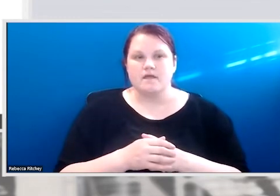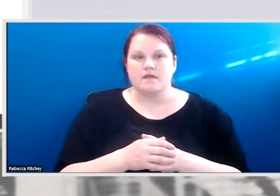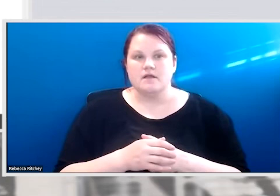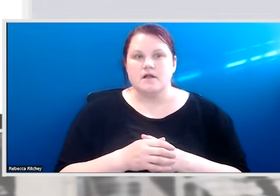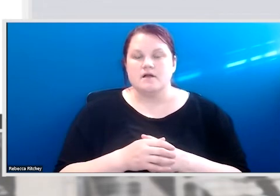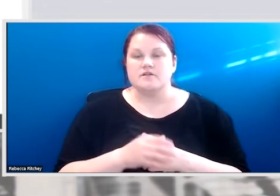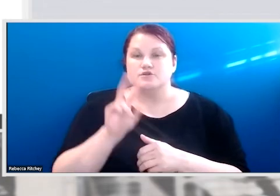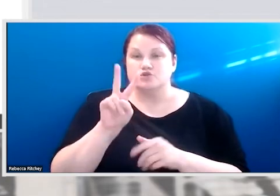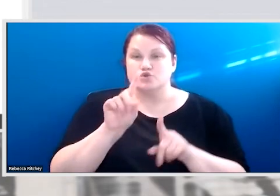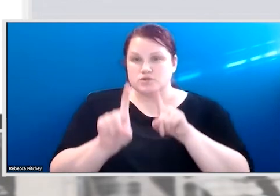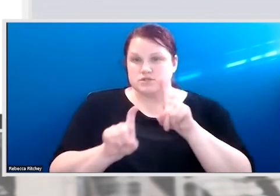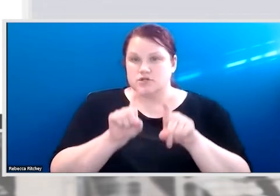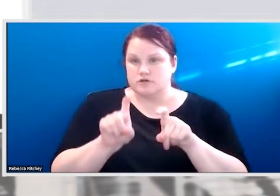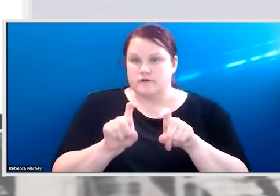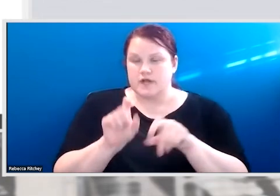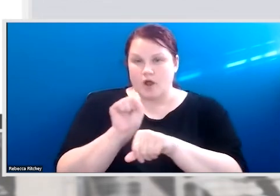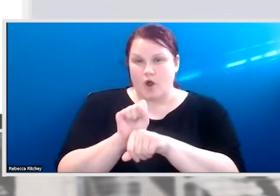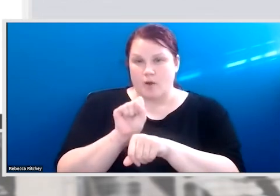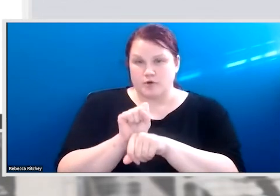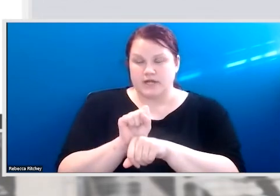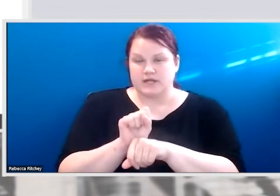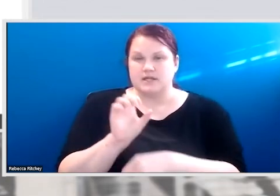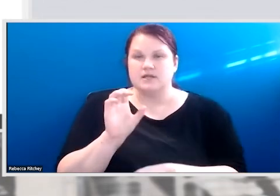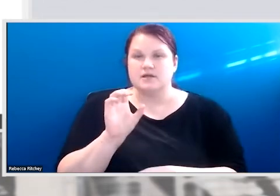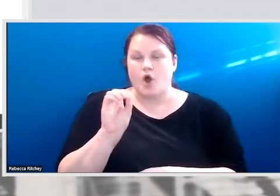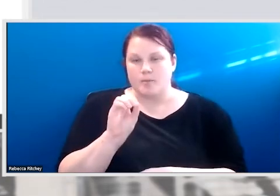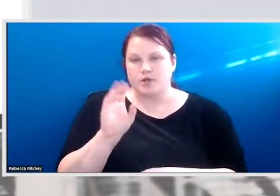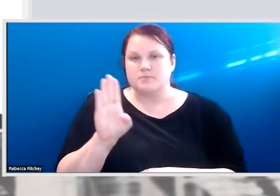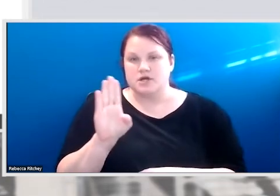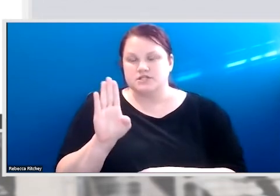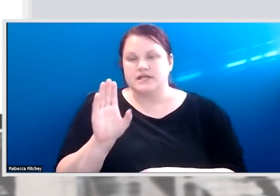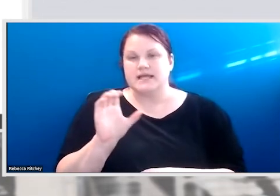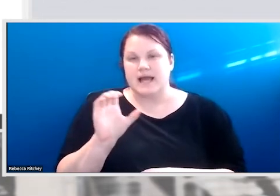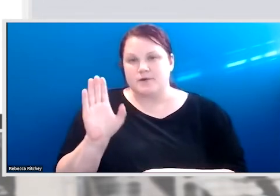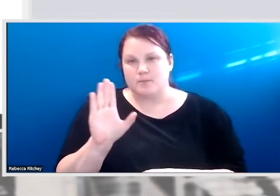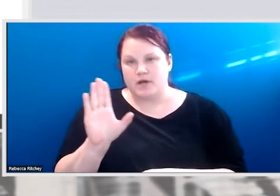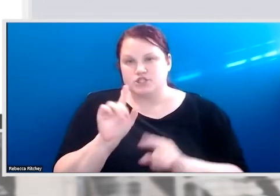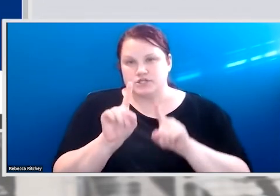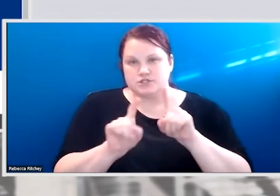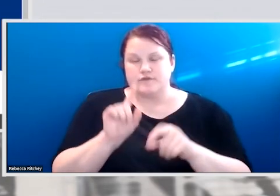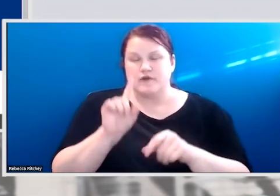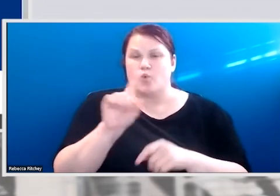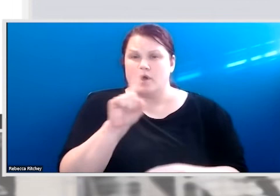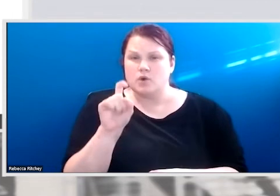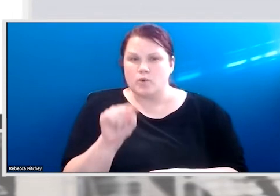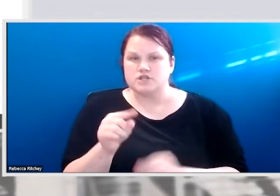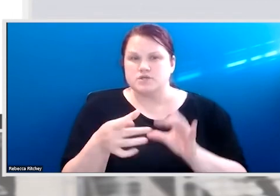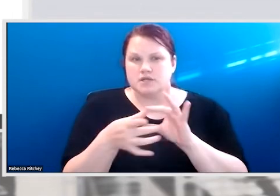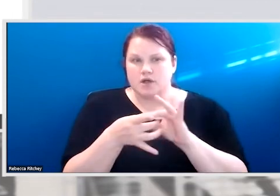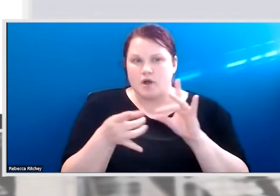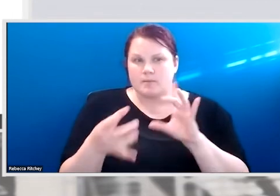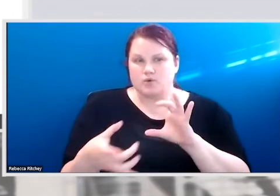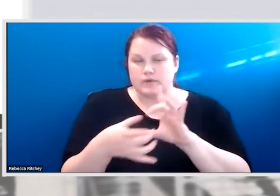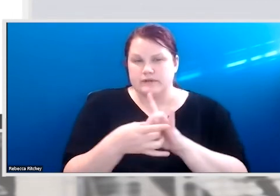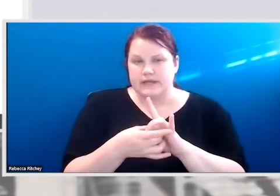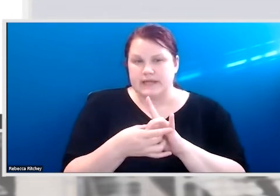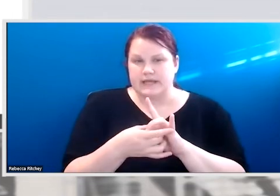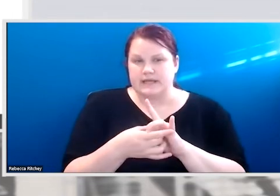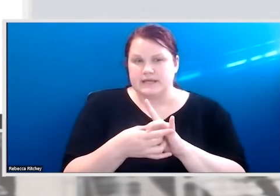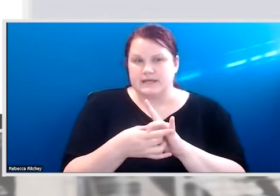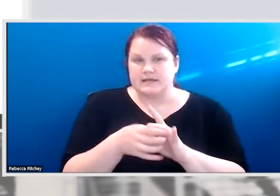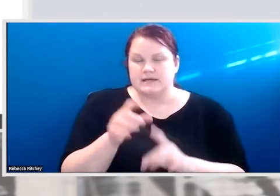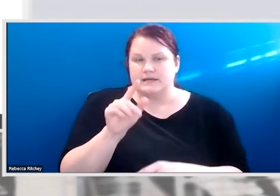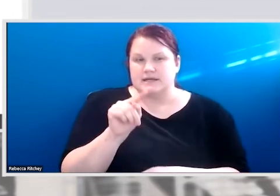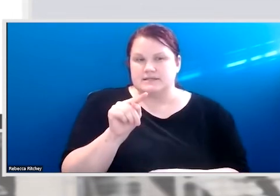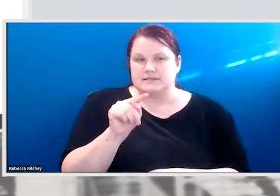two surveys. There's an operating and capital budget survey. So one of the questions we've already got was a comment related to tennis and